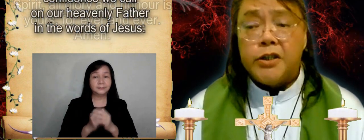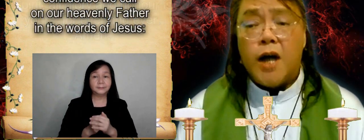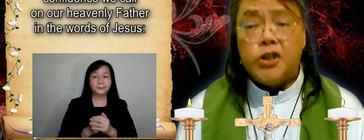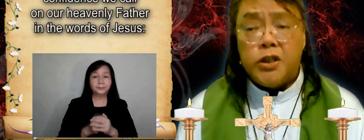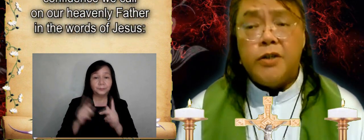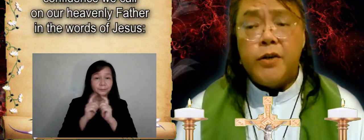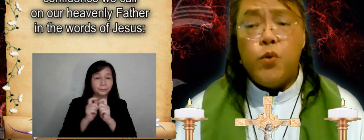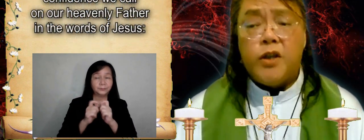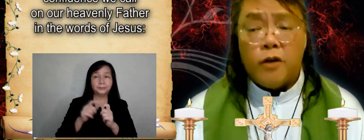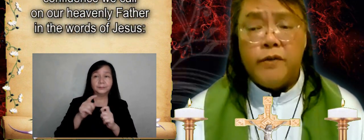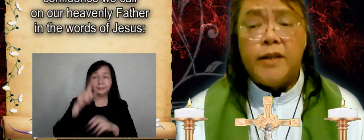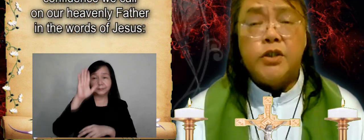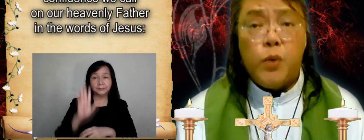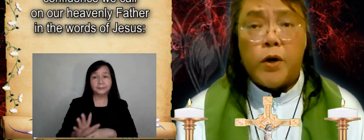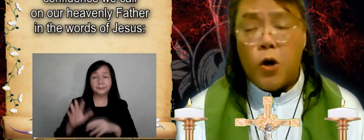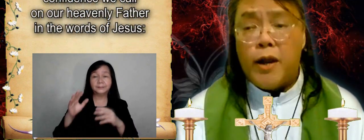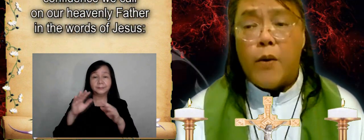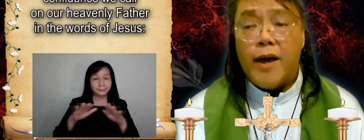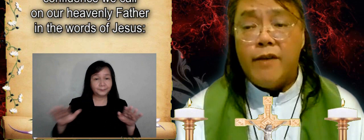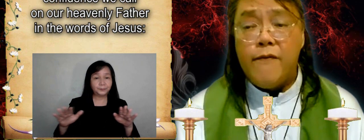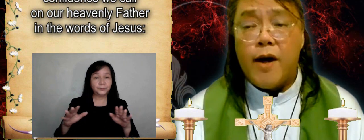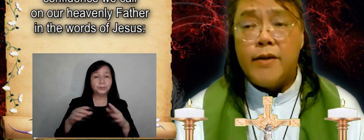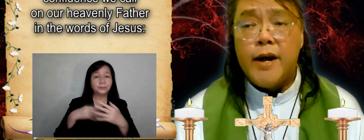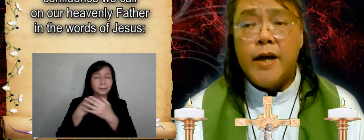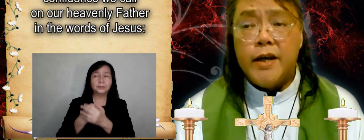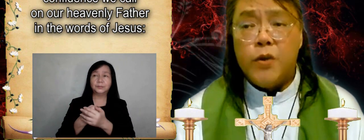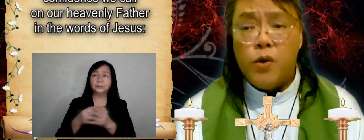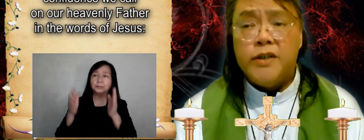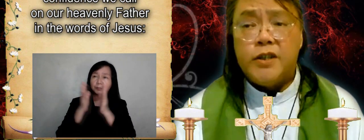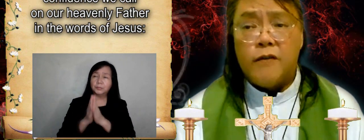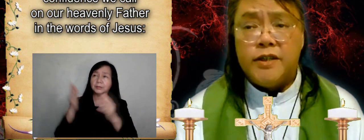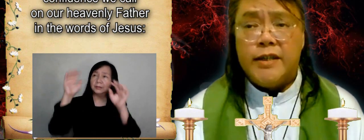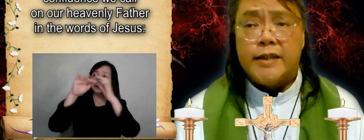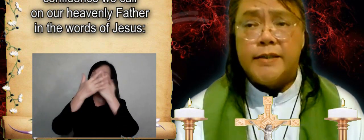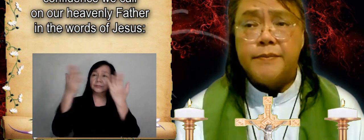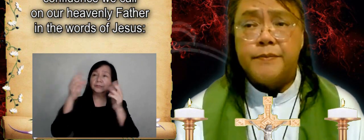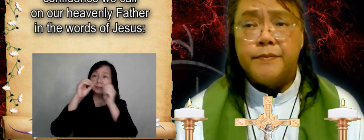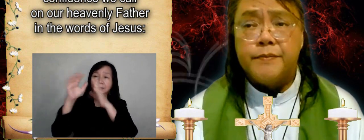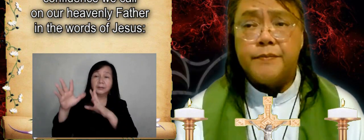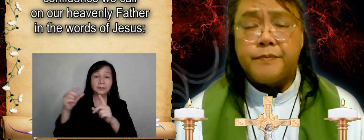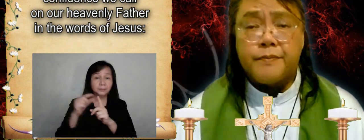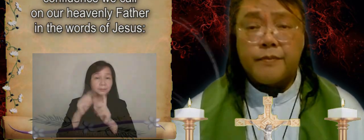Together as God's children, with confidence, we call on our Heavenly Father in the words of Jesus.